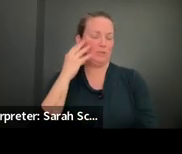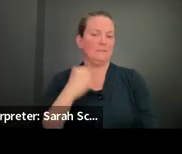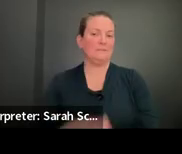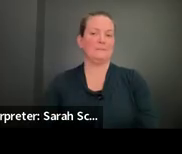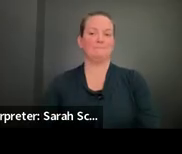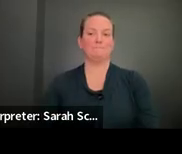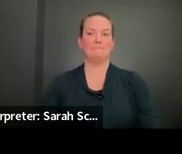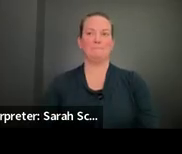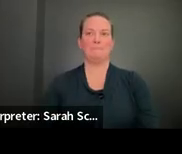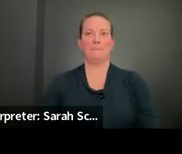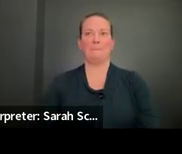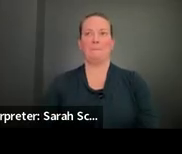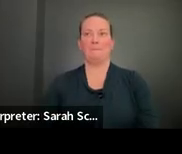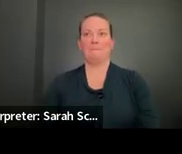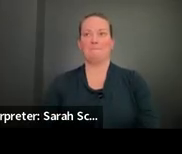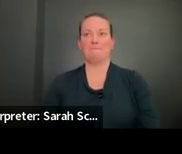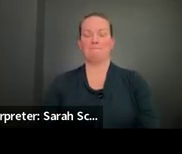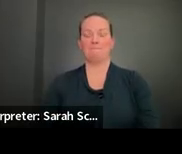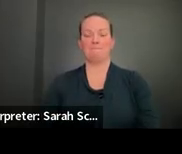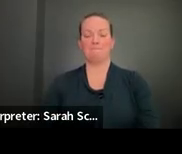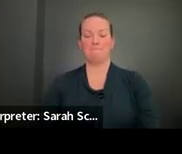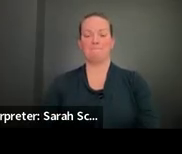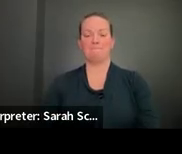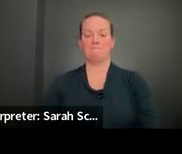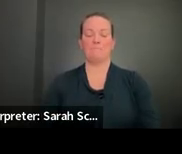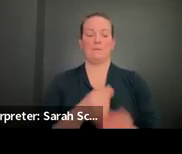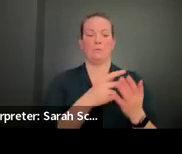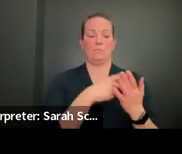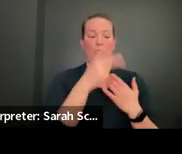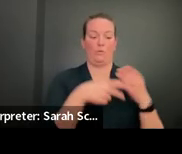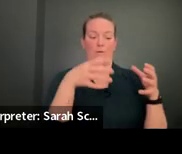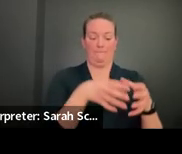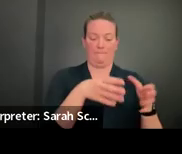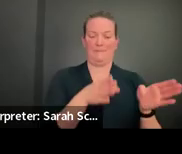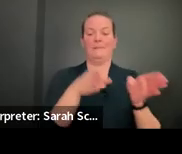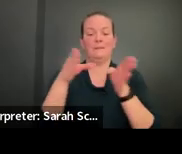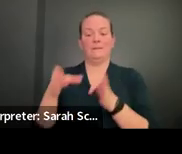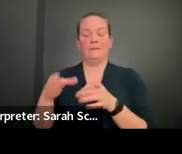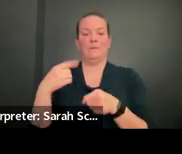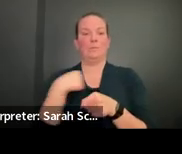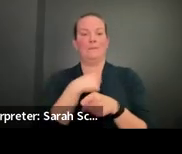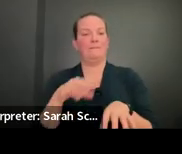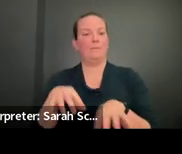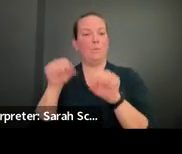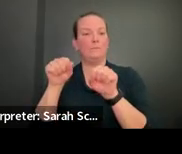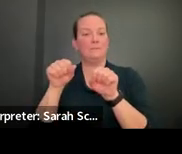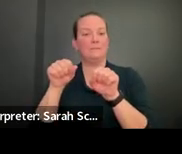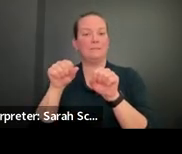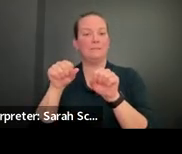also hosted at the same time as our program, as our sign language program, a week